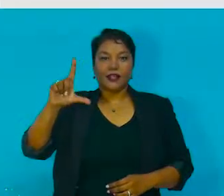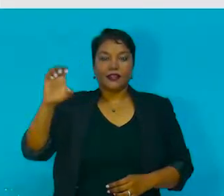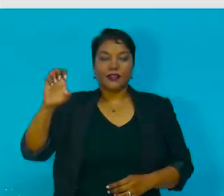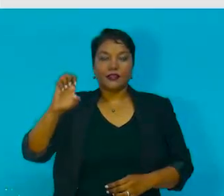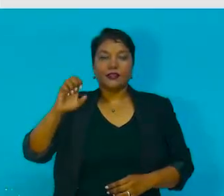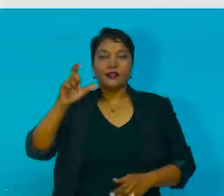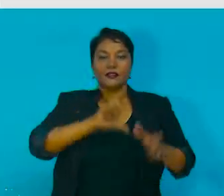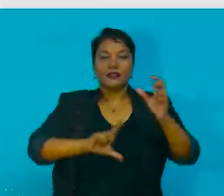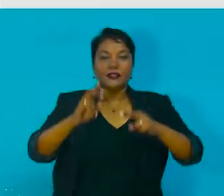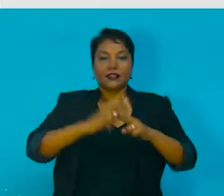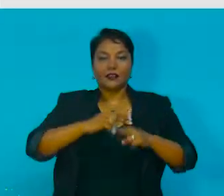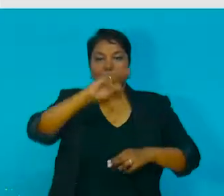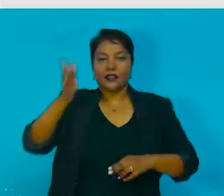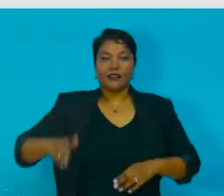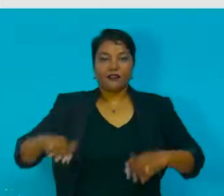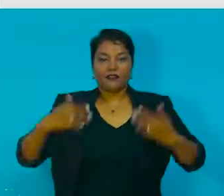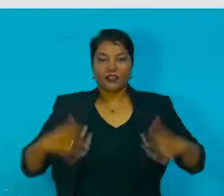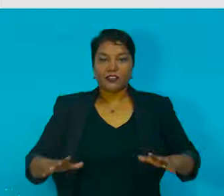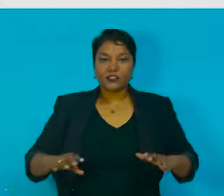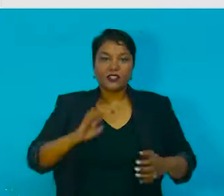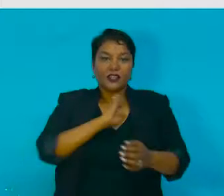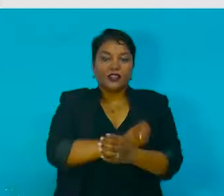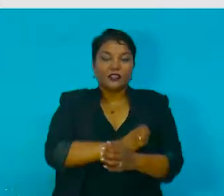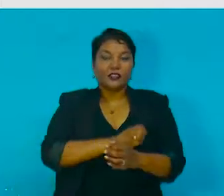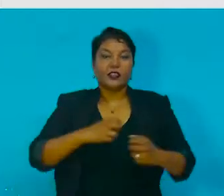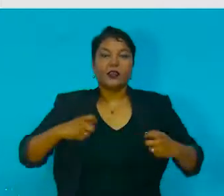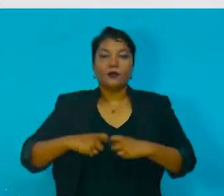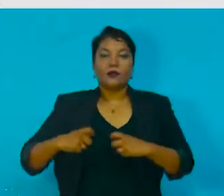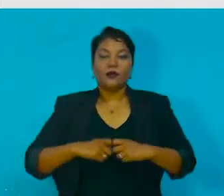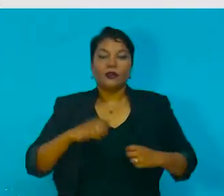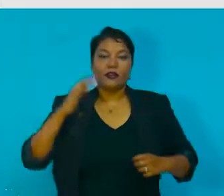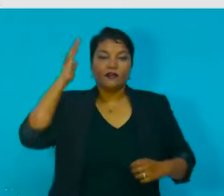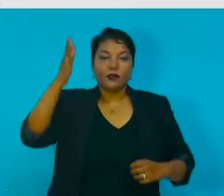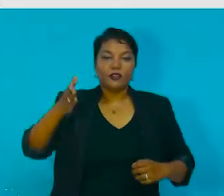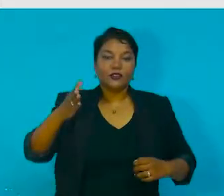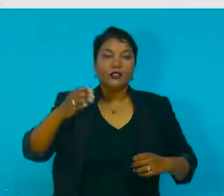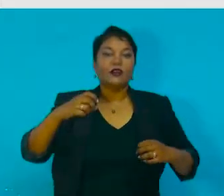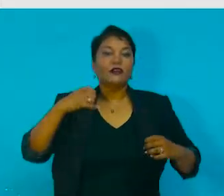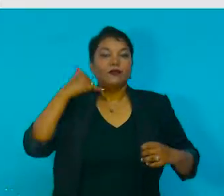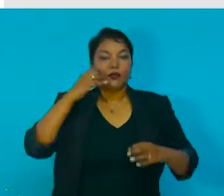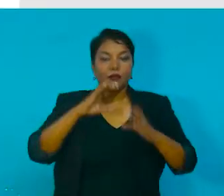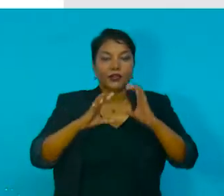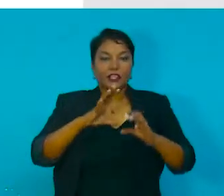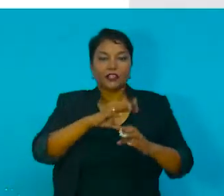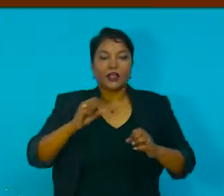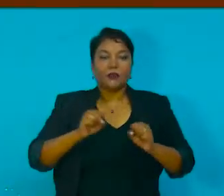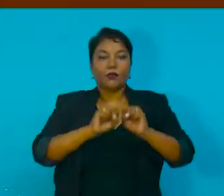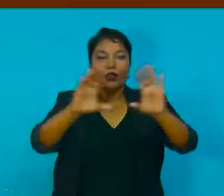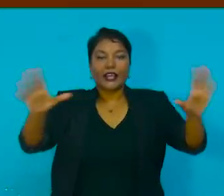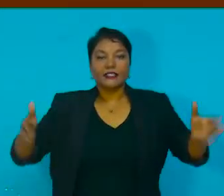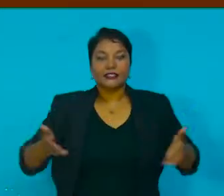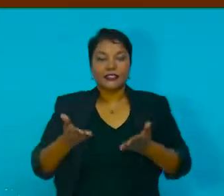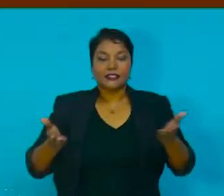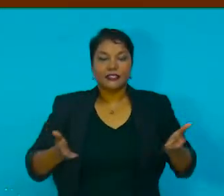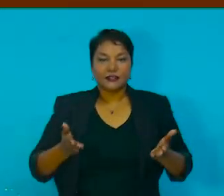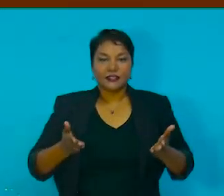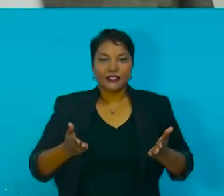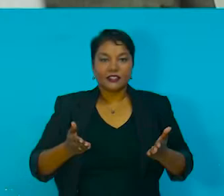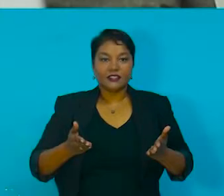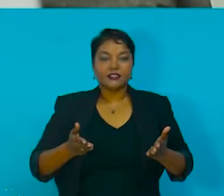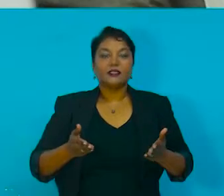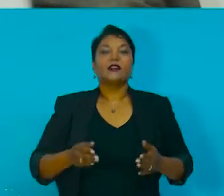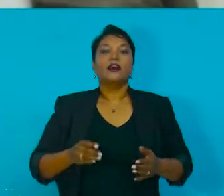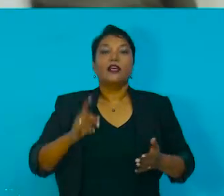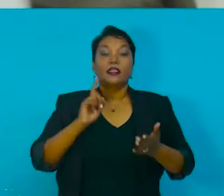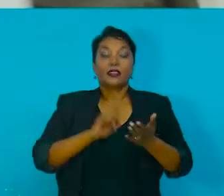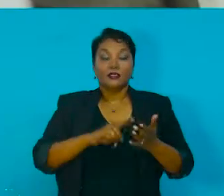Renewable Energy, Powering Future Telecommunications and Broadcasting Services. This forum initiated the discussion on the